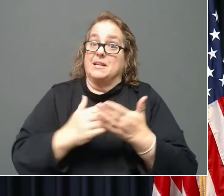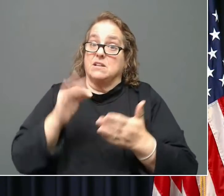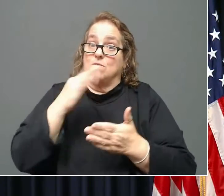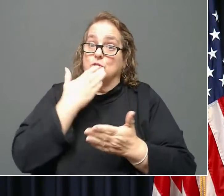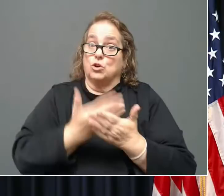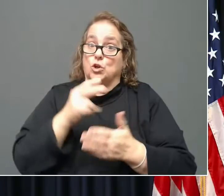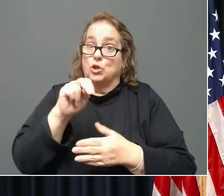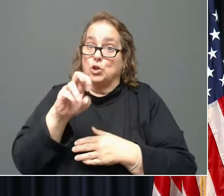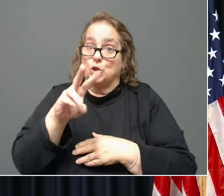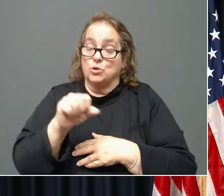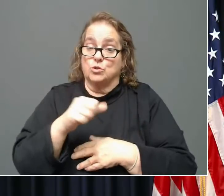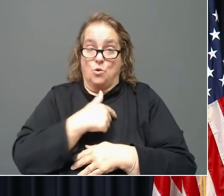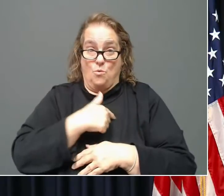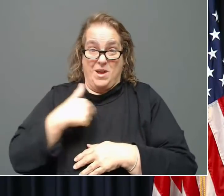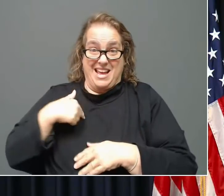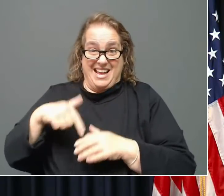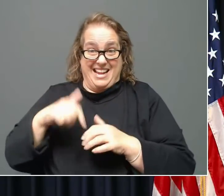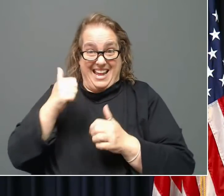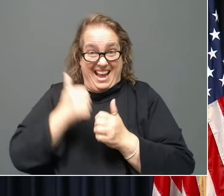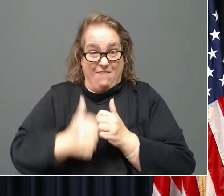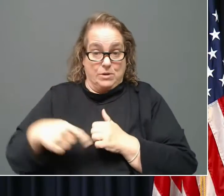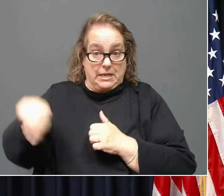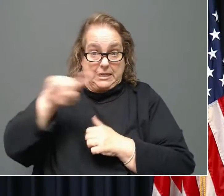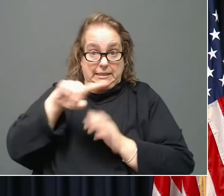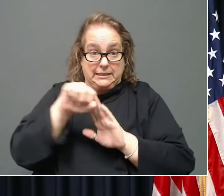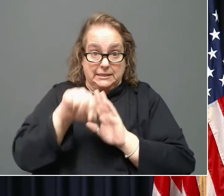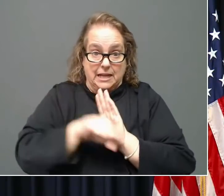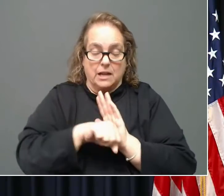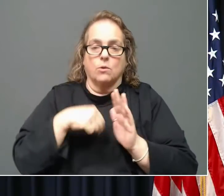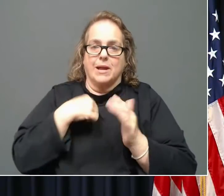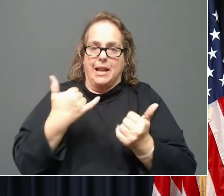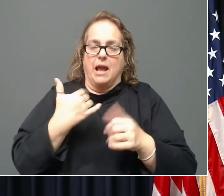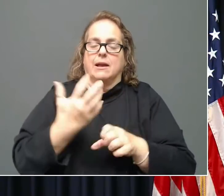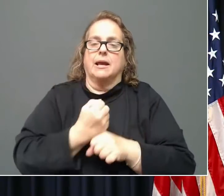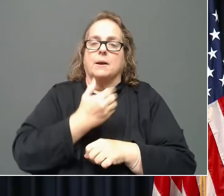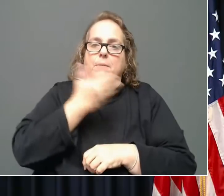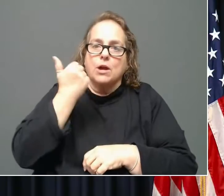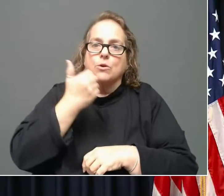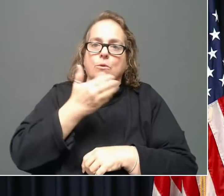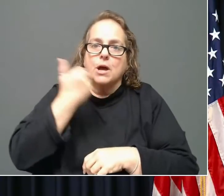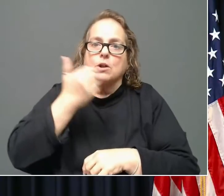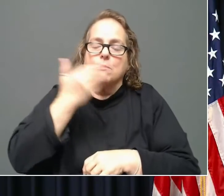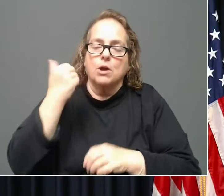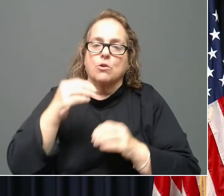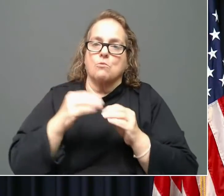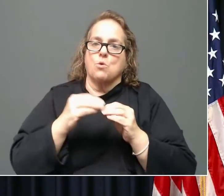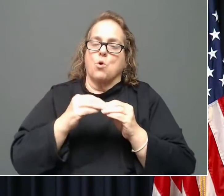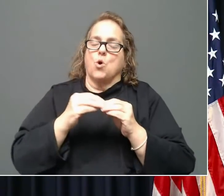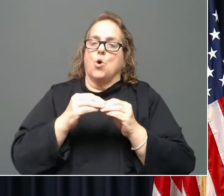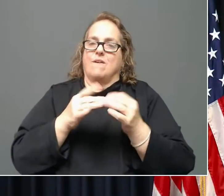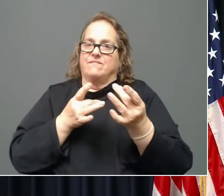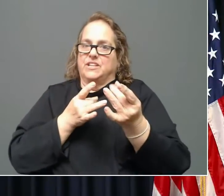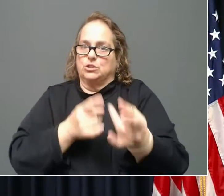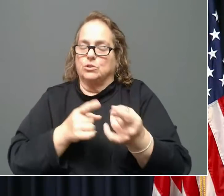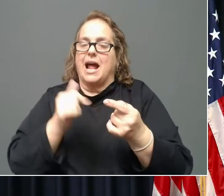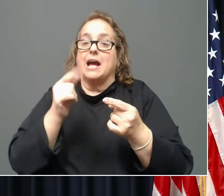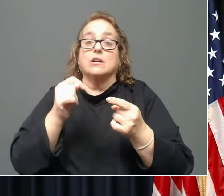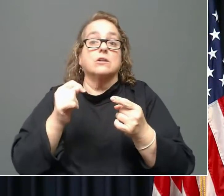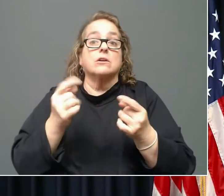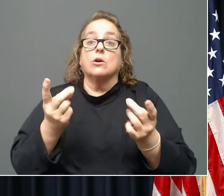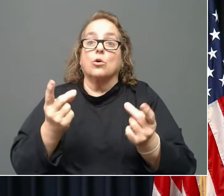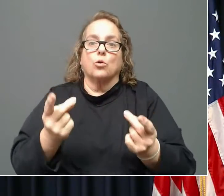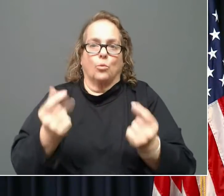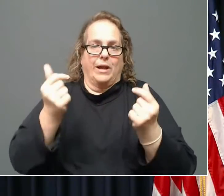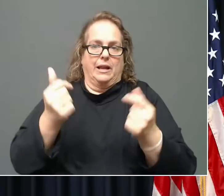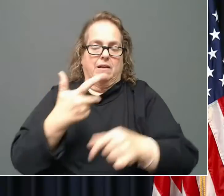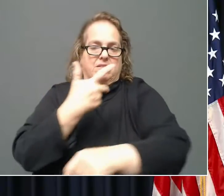to succeed in this, are getting better and better and more efficient at quickly vaccinating